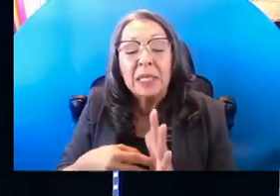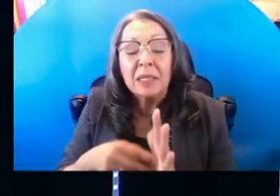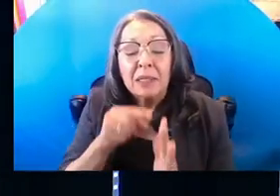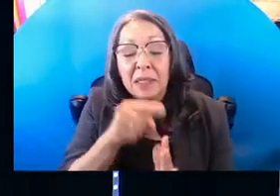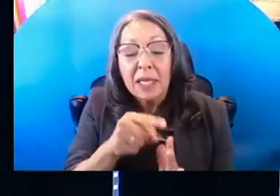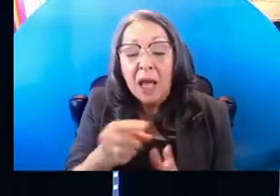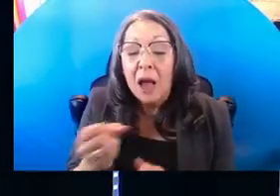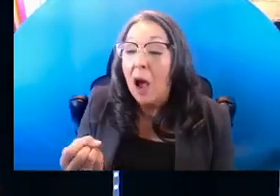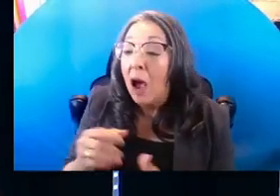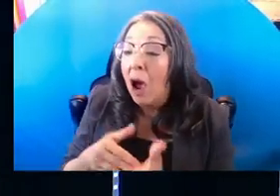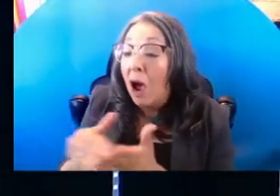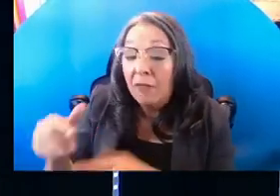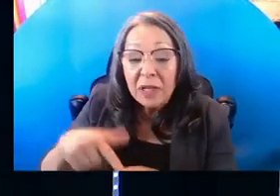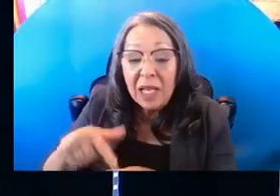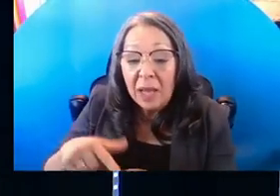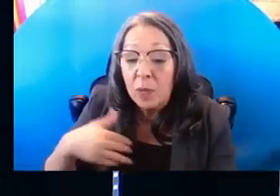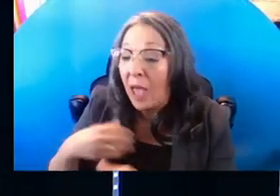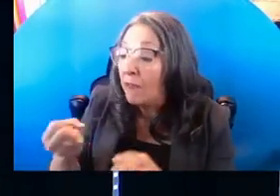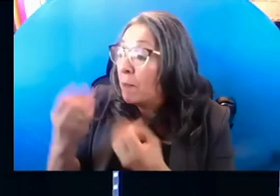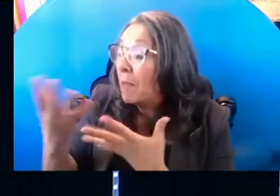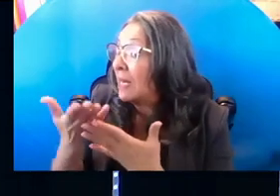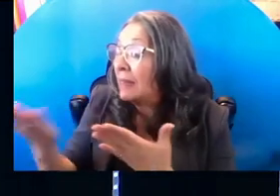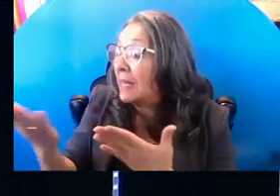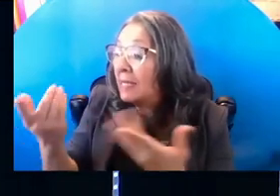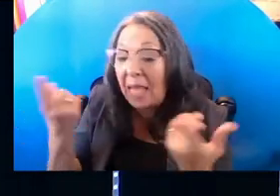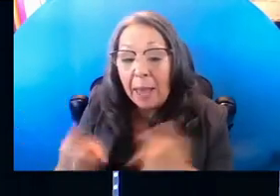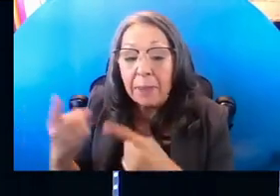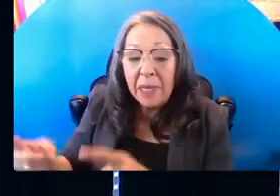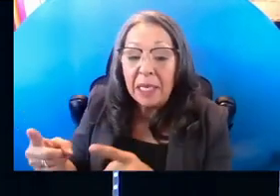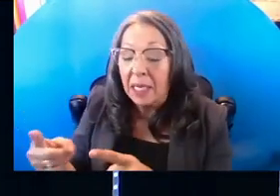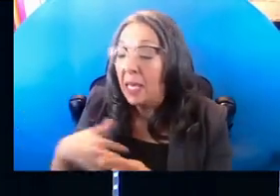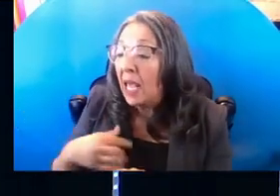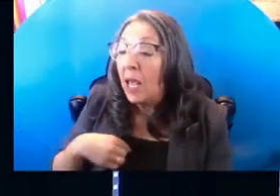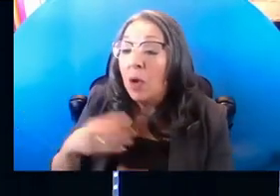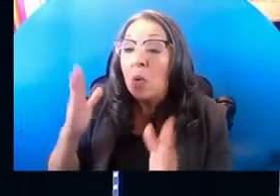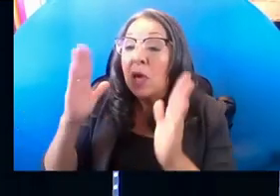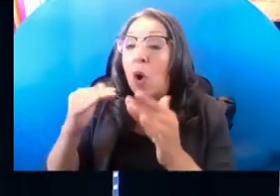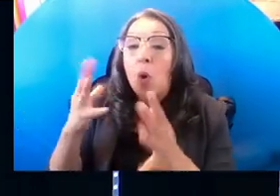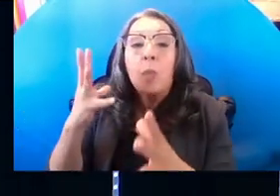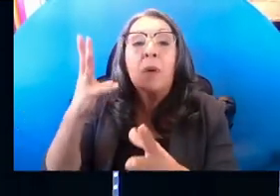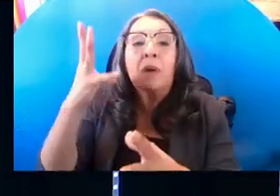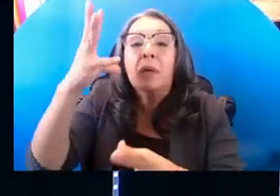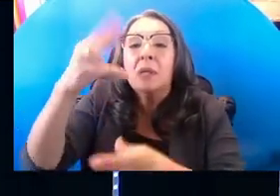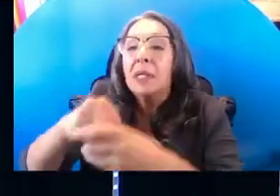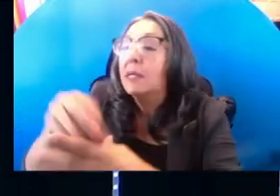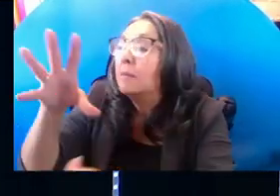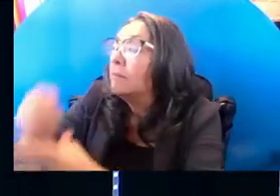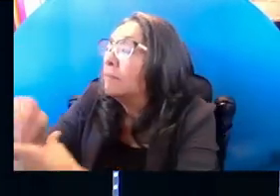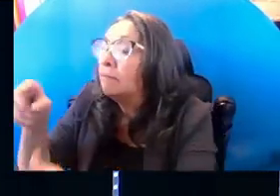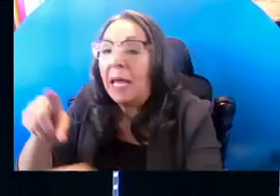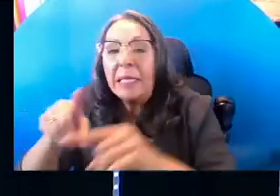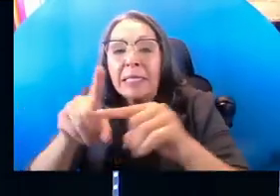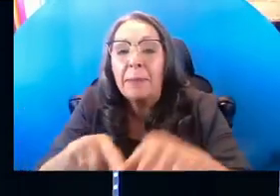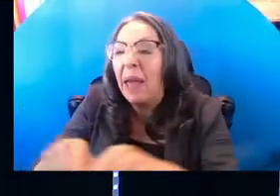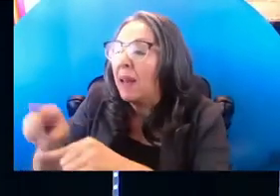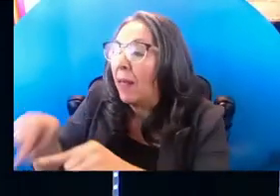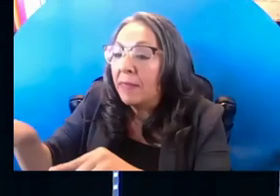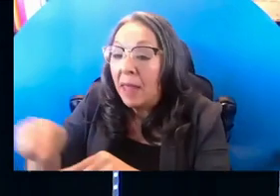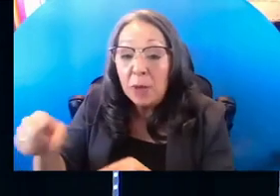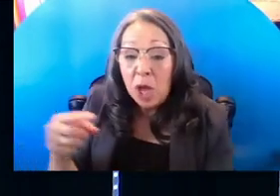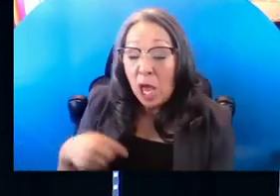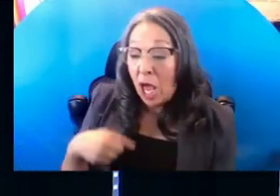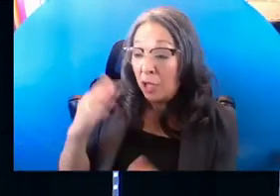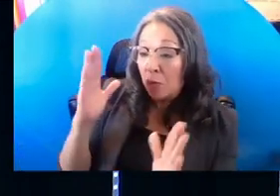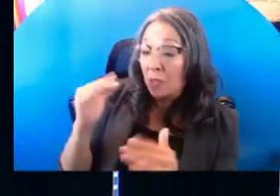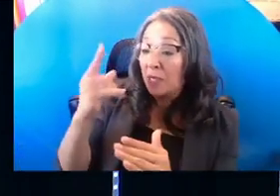we have so many other things that we like to put our hope in. We like to rely on. We like to expect that they would be a foundation for us if